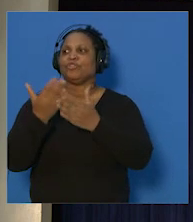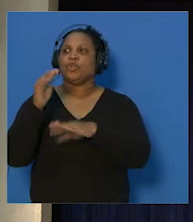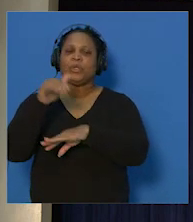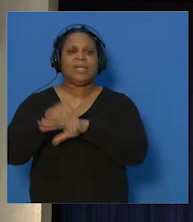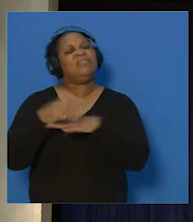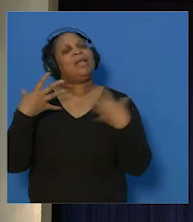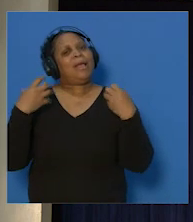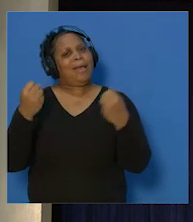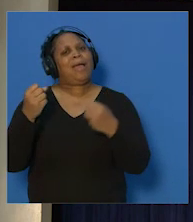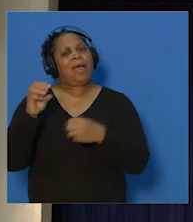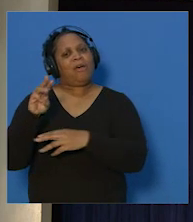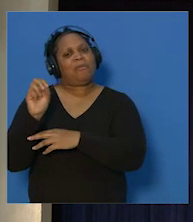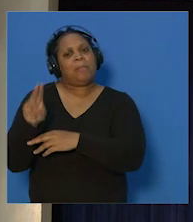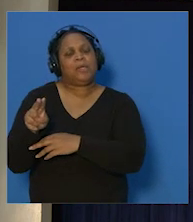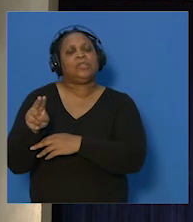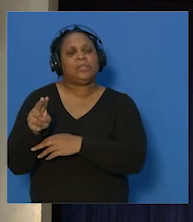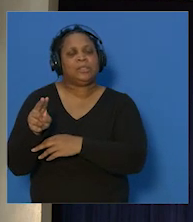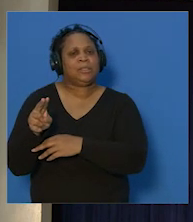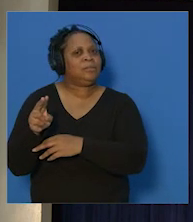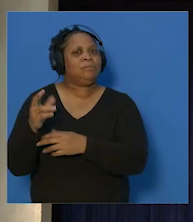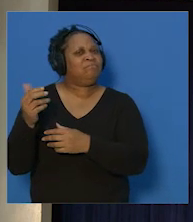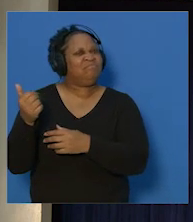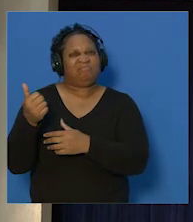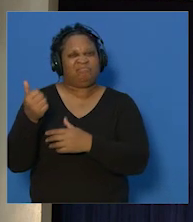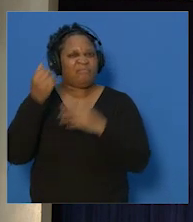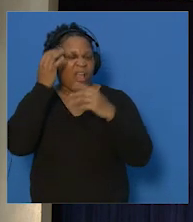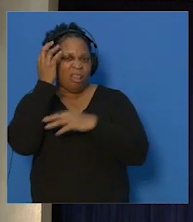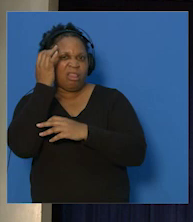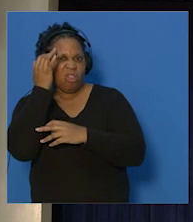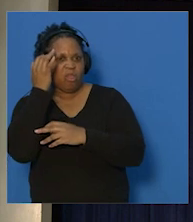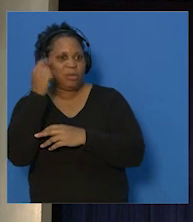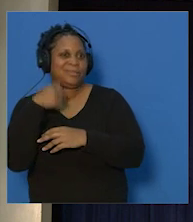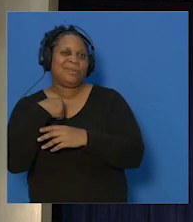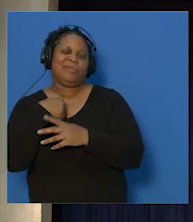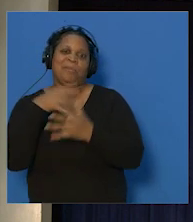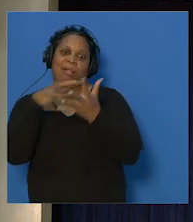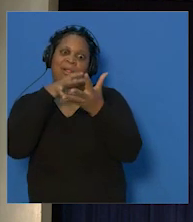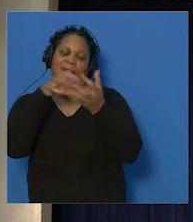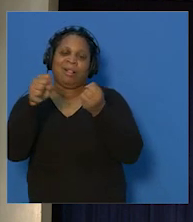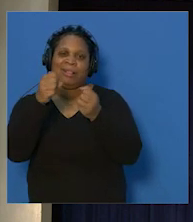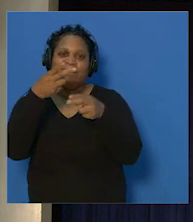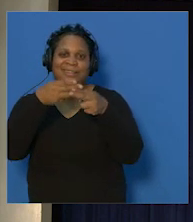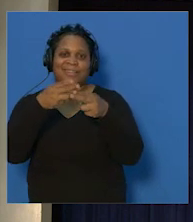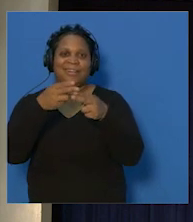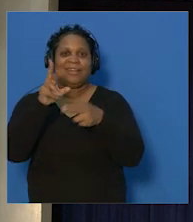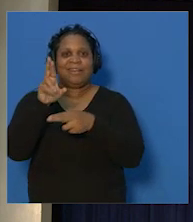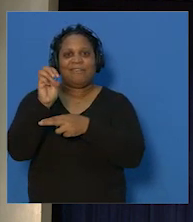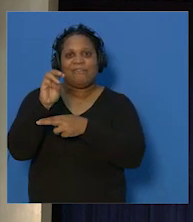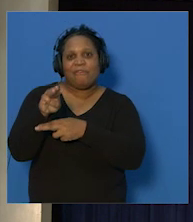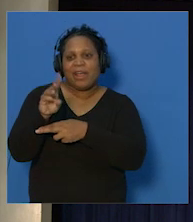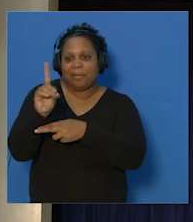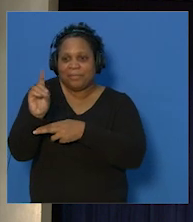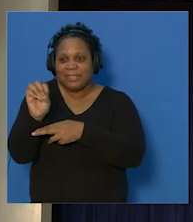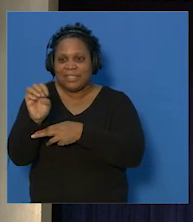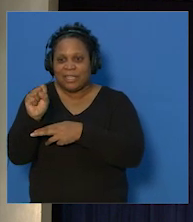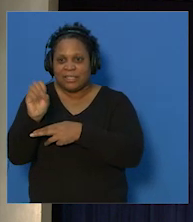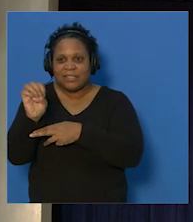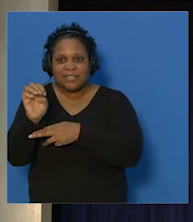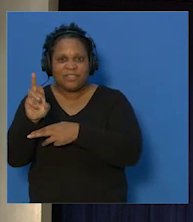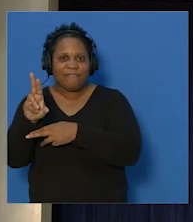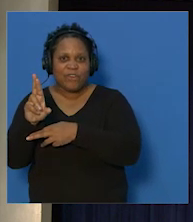Health Minister, any thoughts about, and I'm going to probably butcher this name, remdesivir,